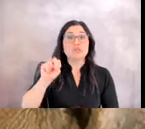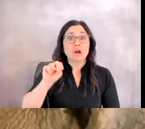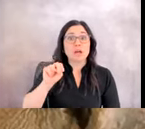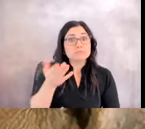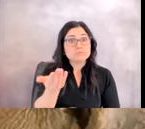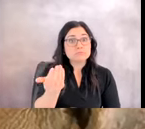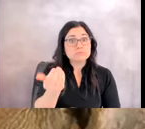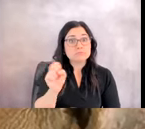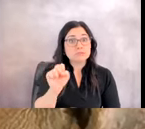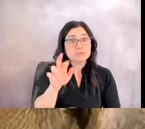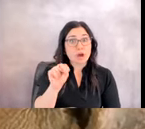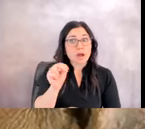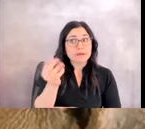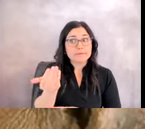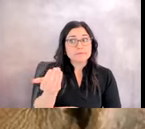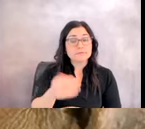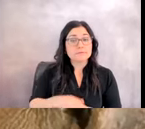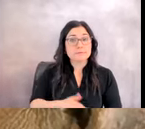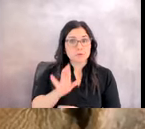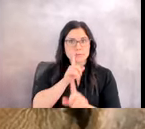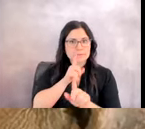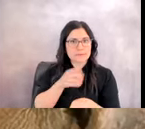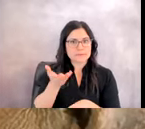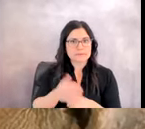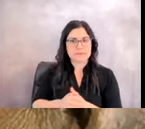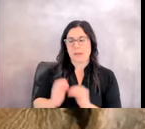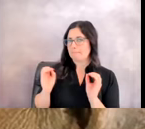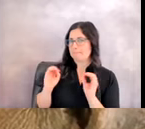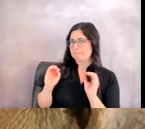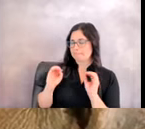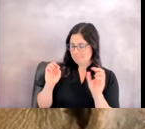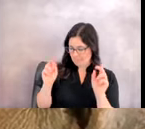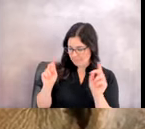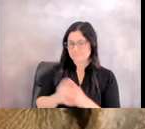them your response when you heard that? Okay.